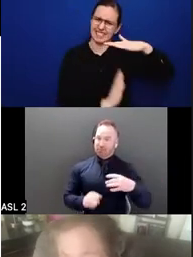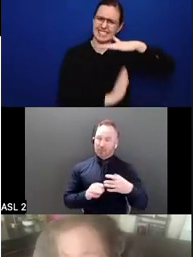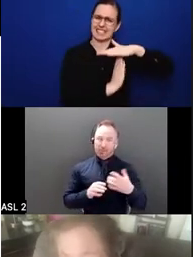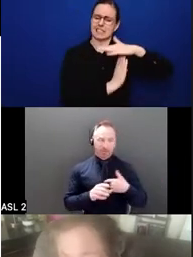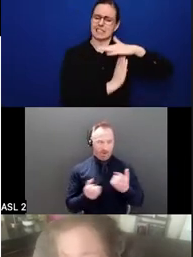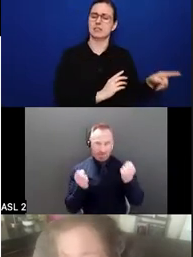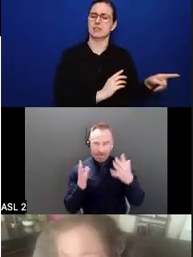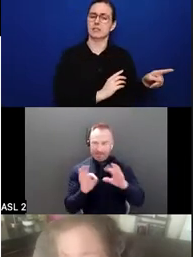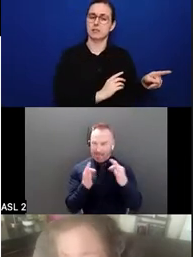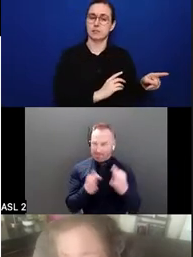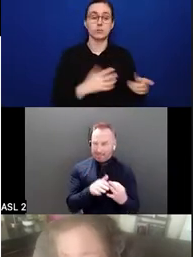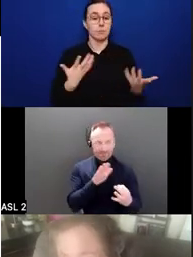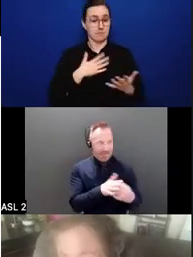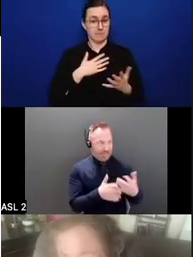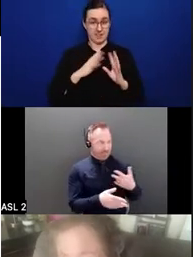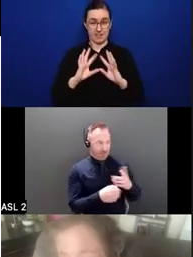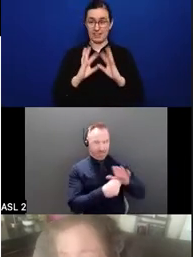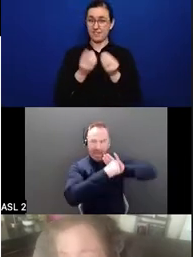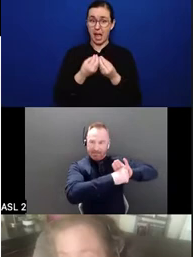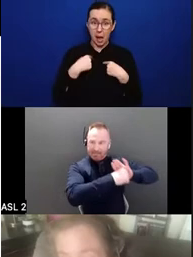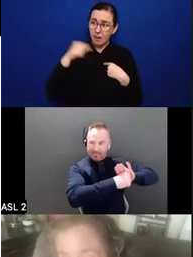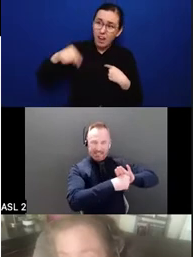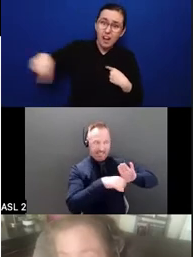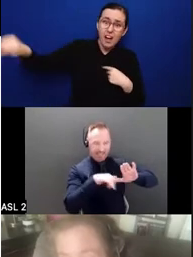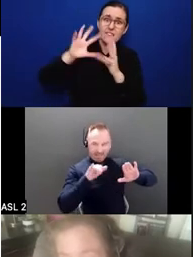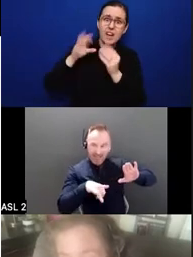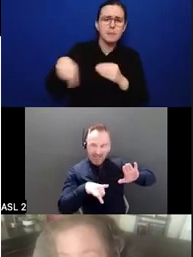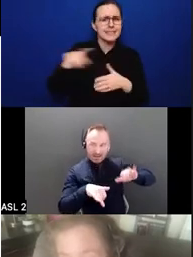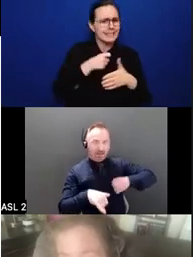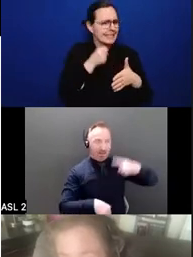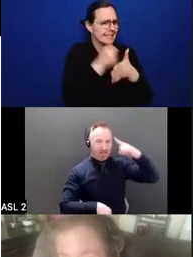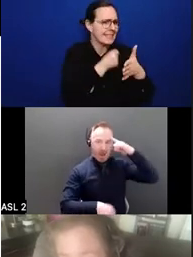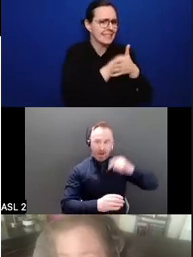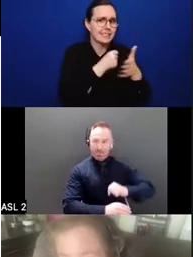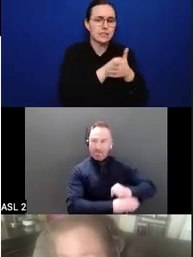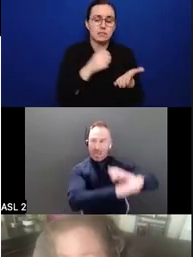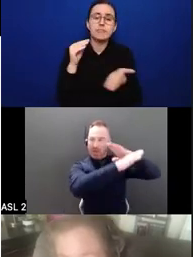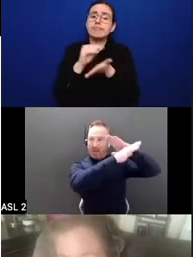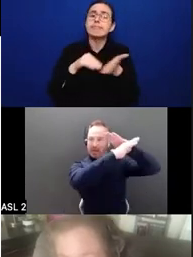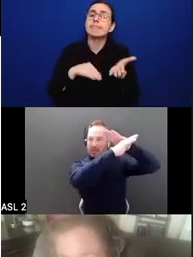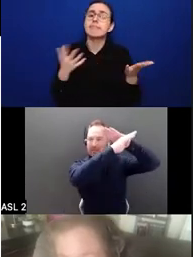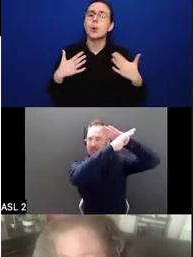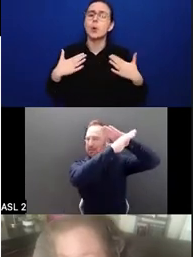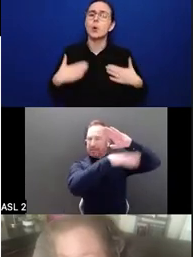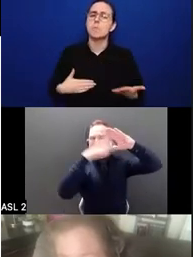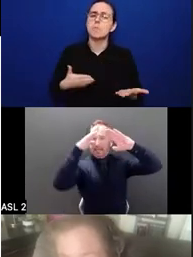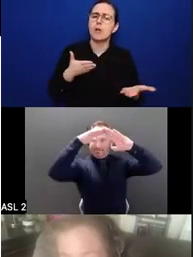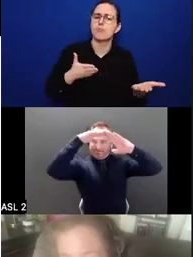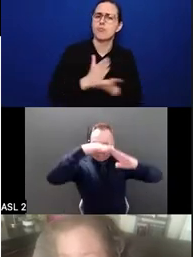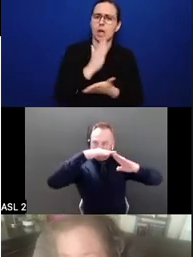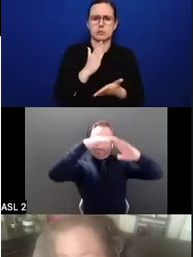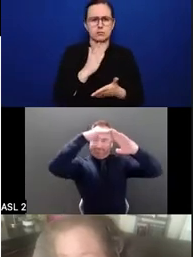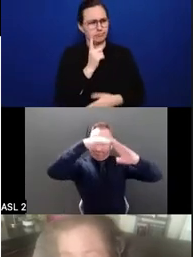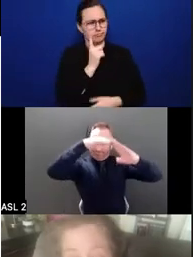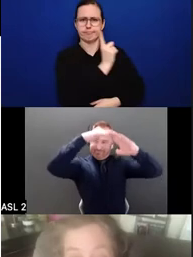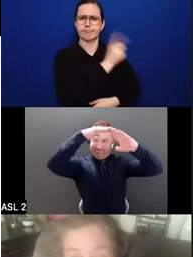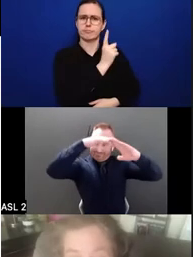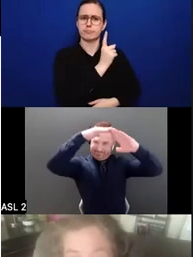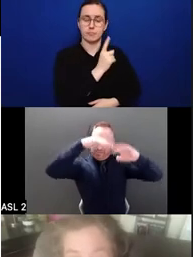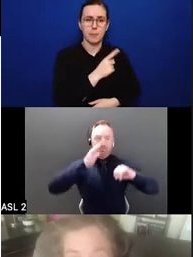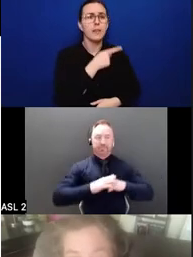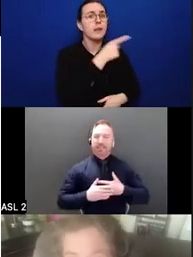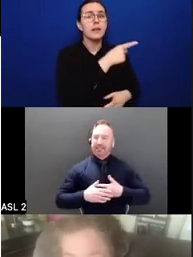was lacking, either because the barriers felt too great for success in filing one, or they were entirely